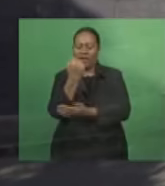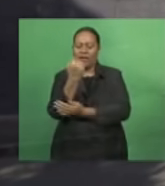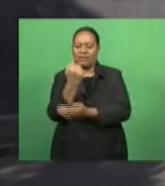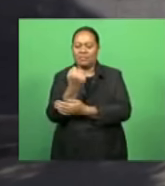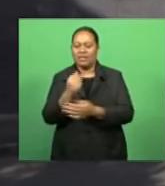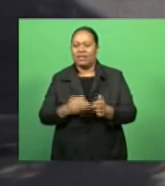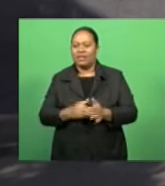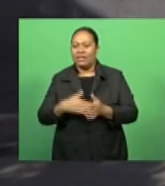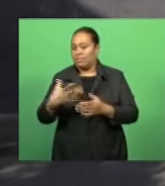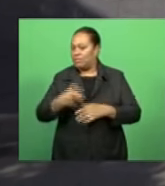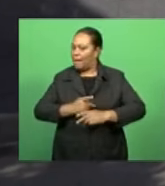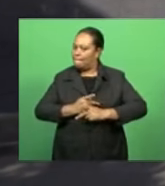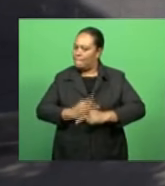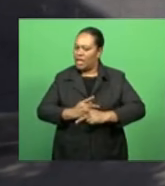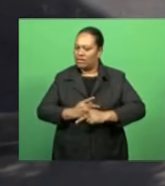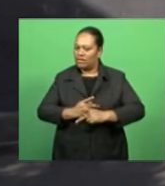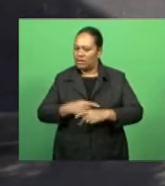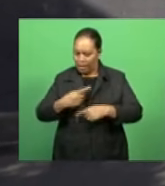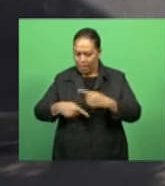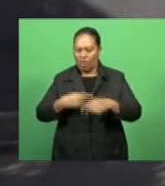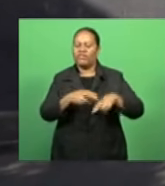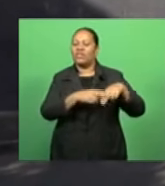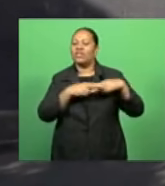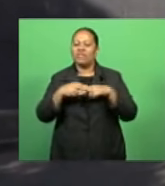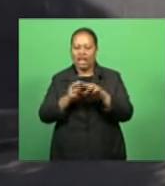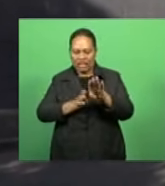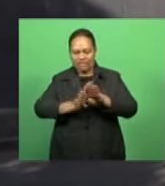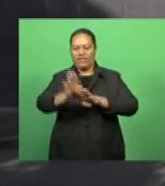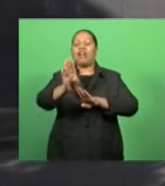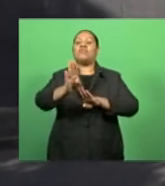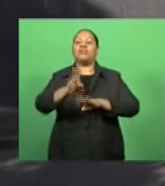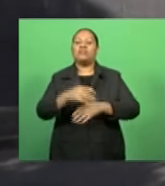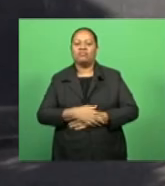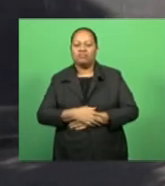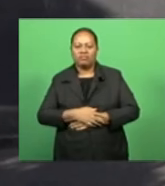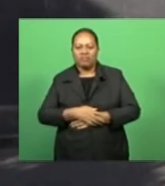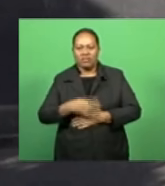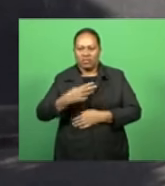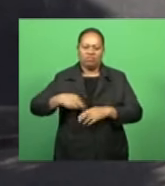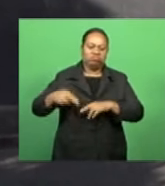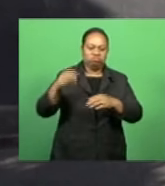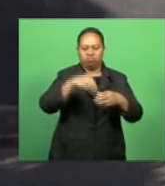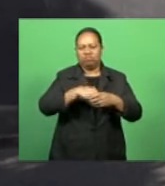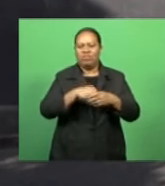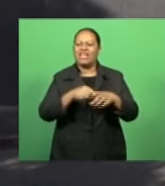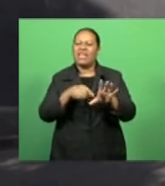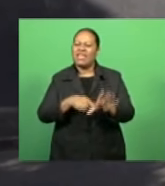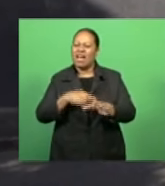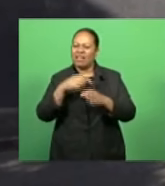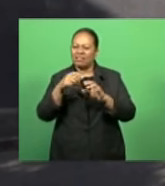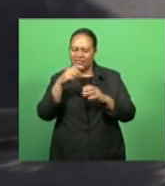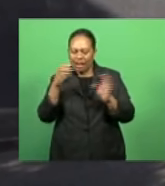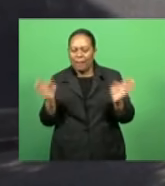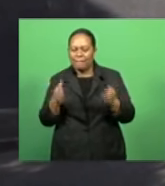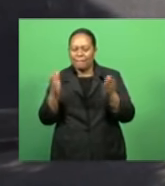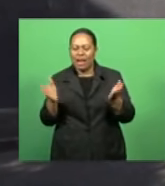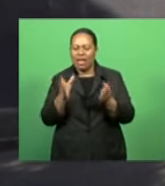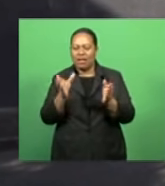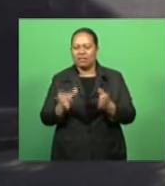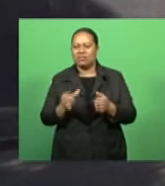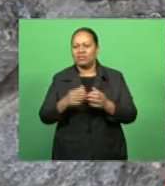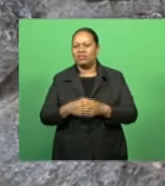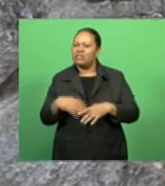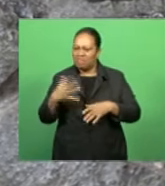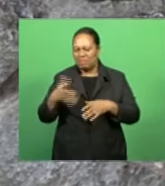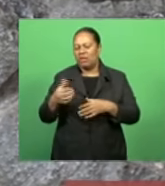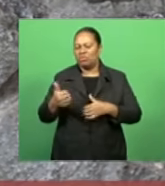has been very passionate about Fiji and the development of young rugby players. So I think that's actually a good